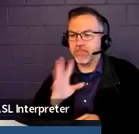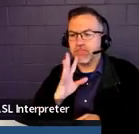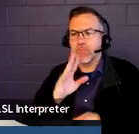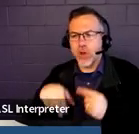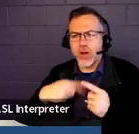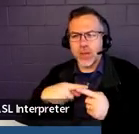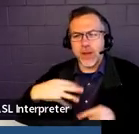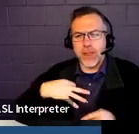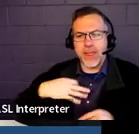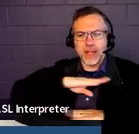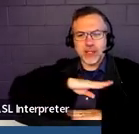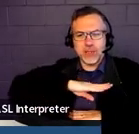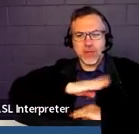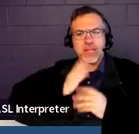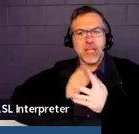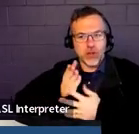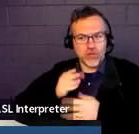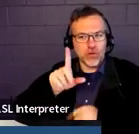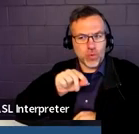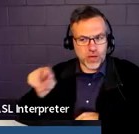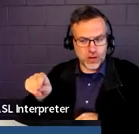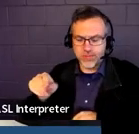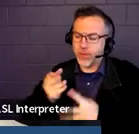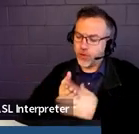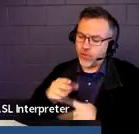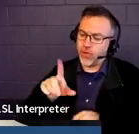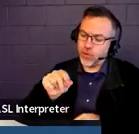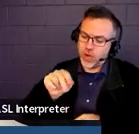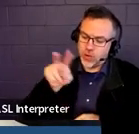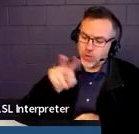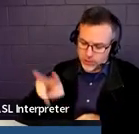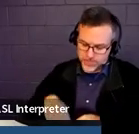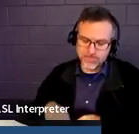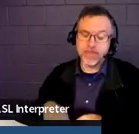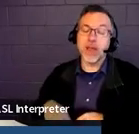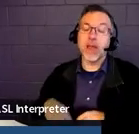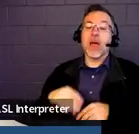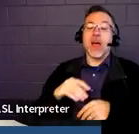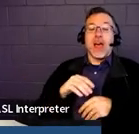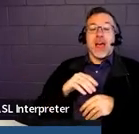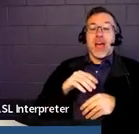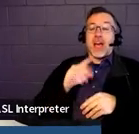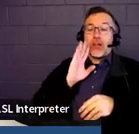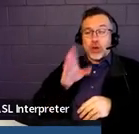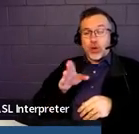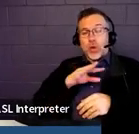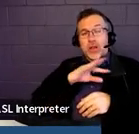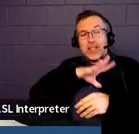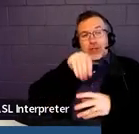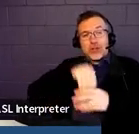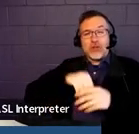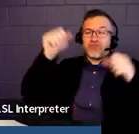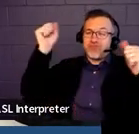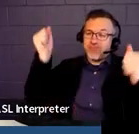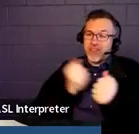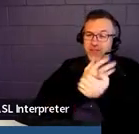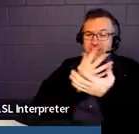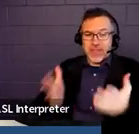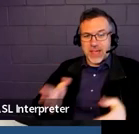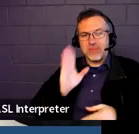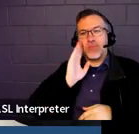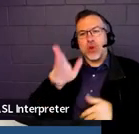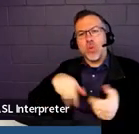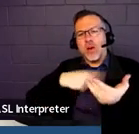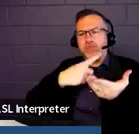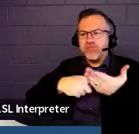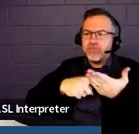eligibility through 22 and the discussion and all the factors that you are going to discuss that